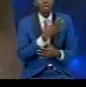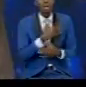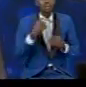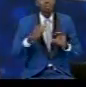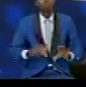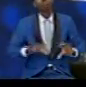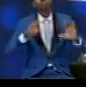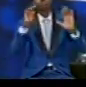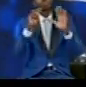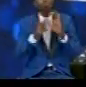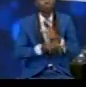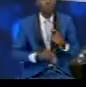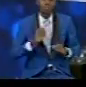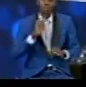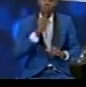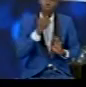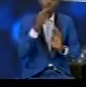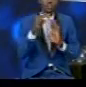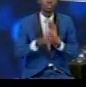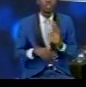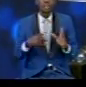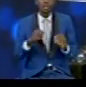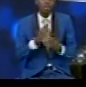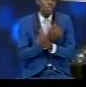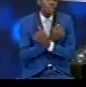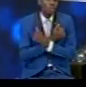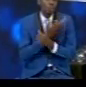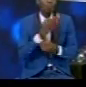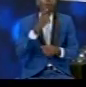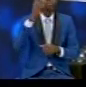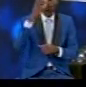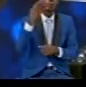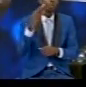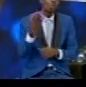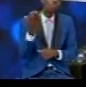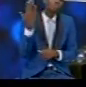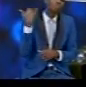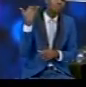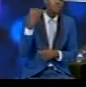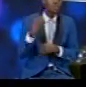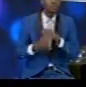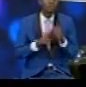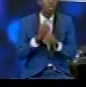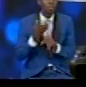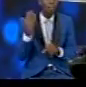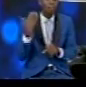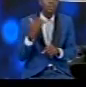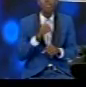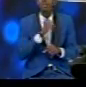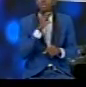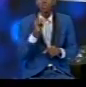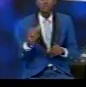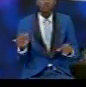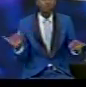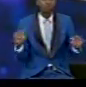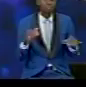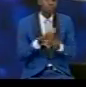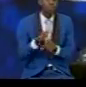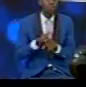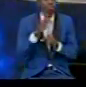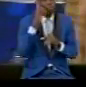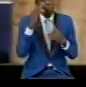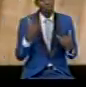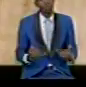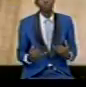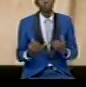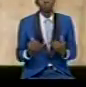and the consecration and the love of God of yesteryears is not enough for today. It's not